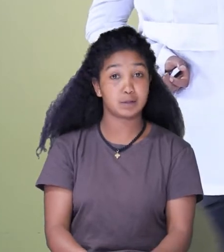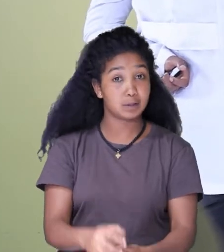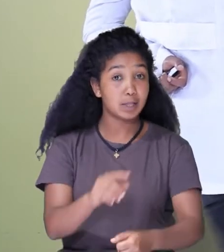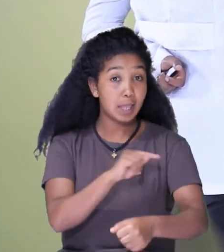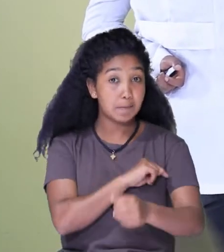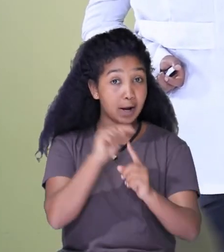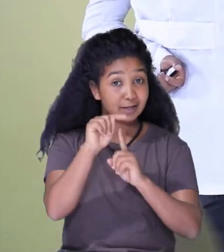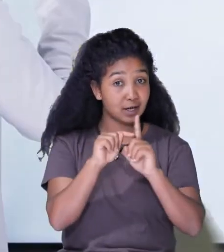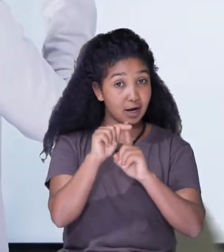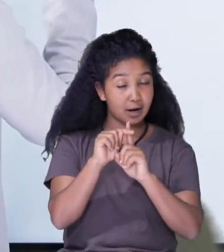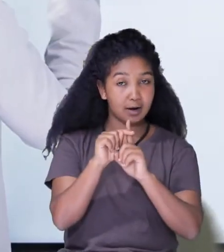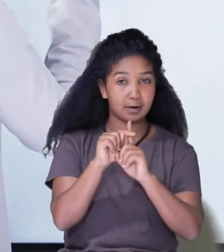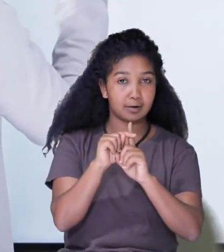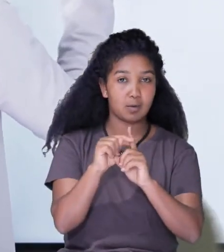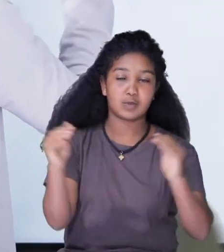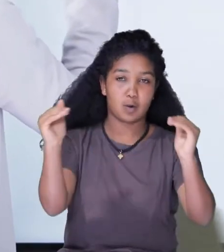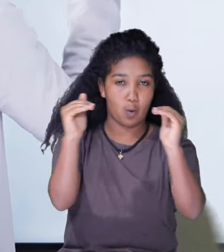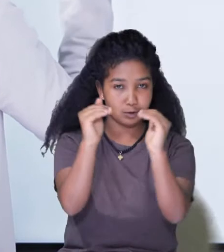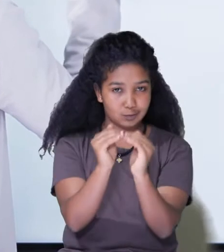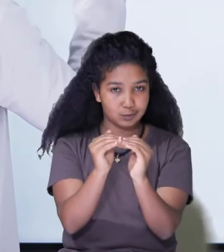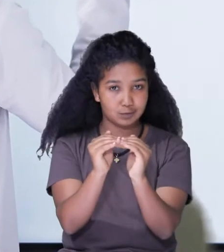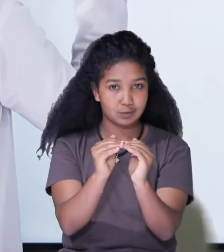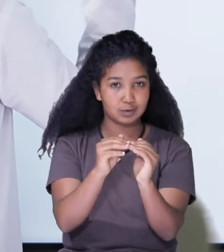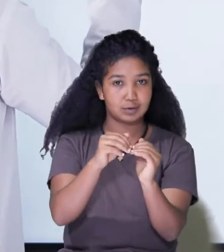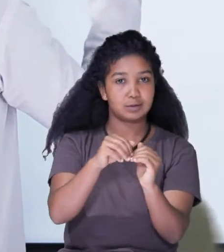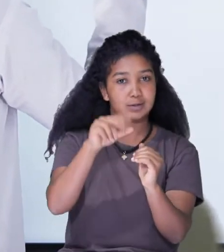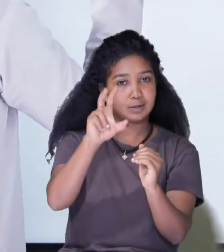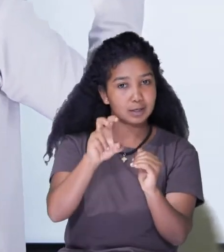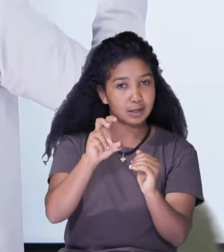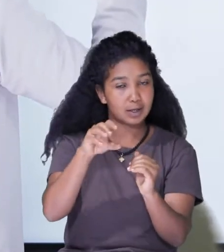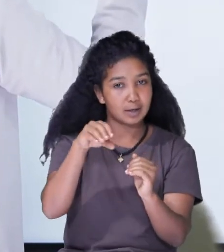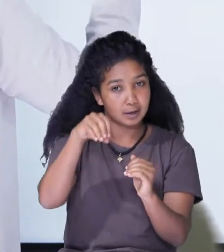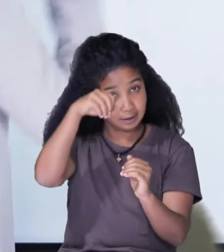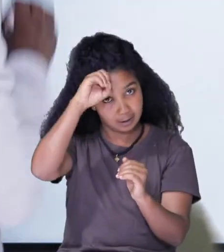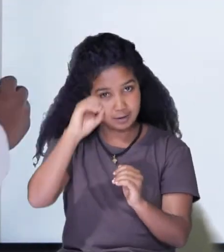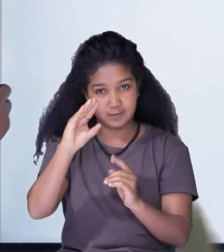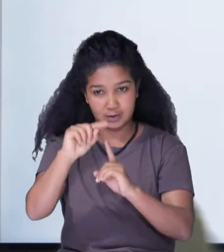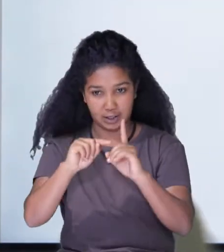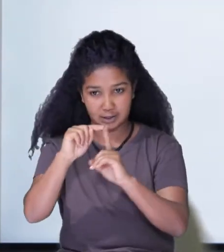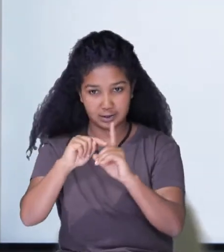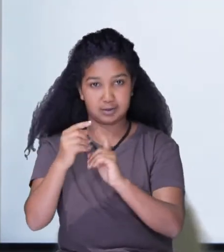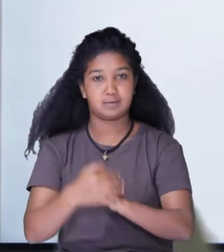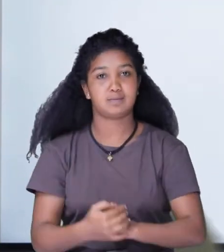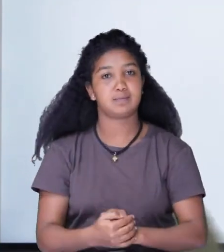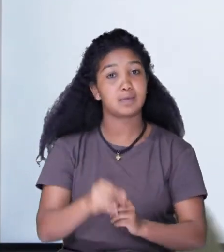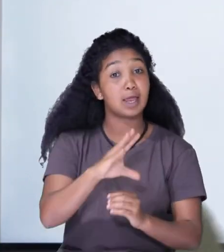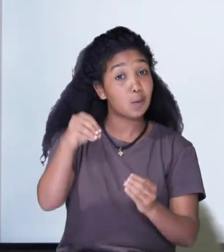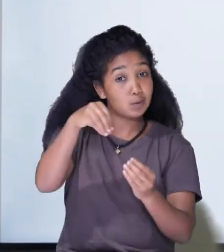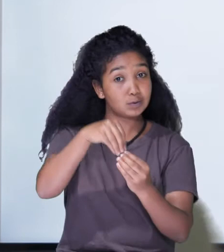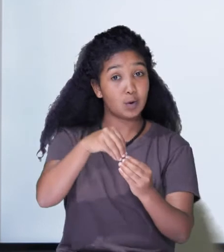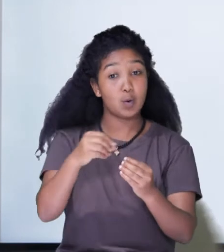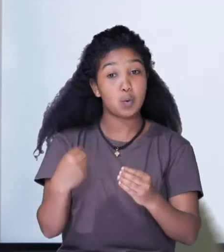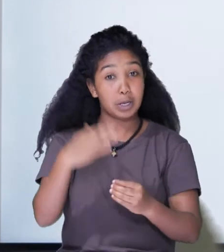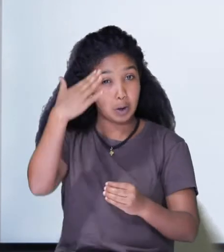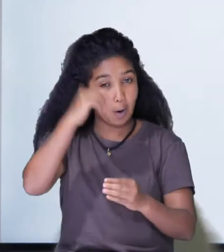temperature. Temperature is equal to 30 degrees Celsius. And also